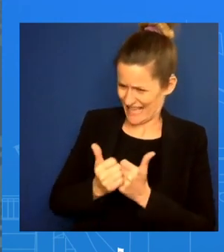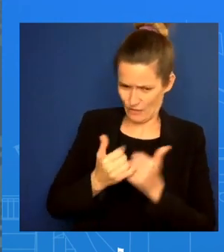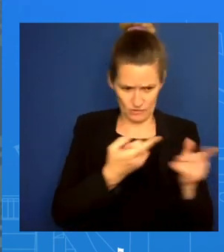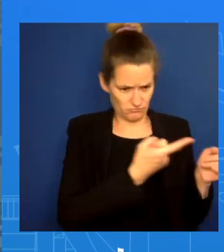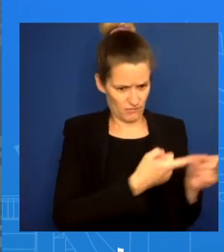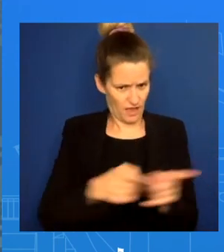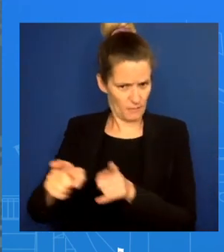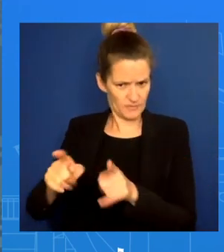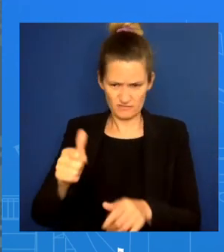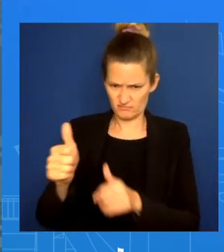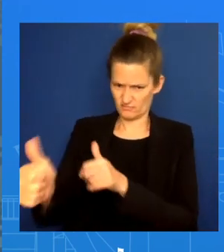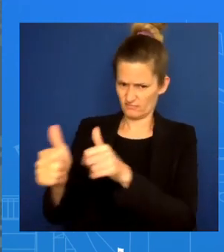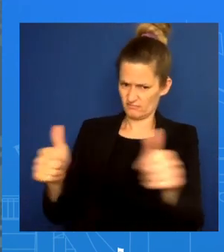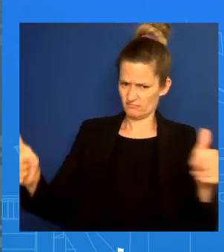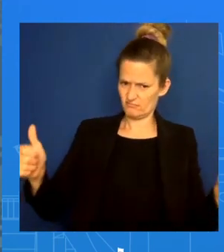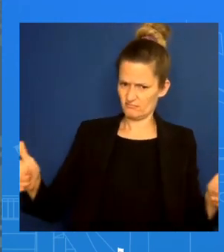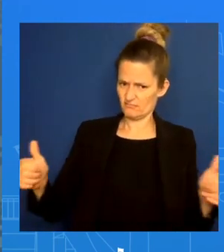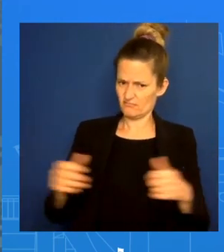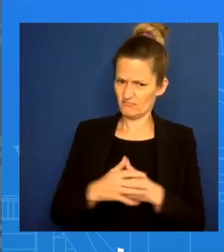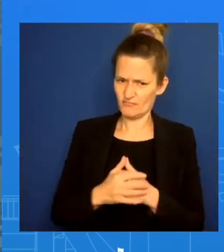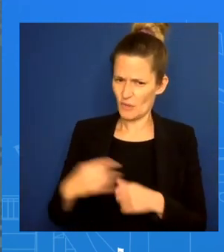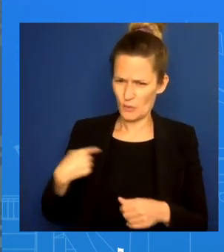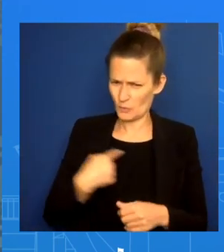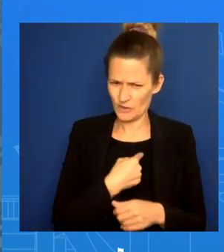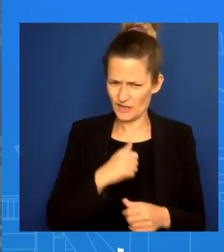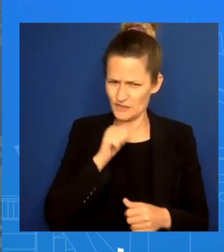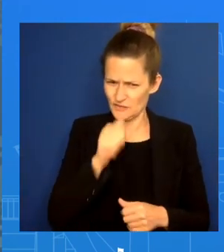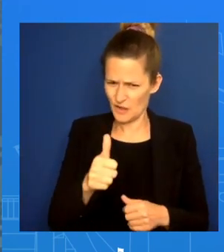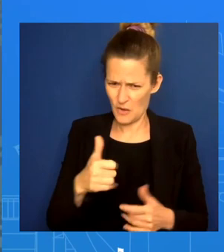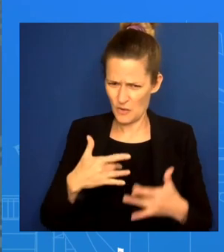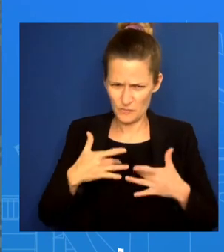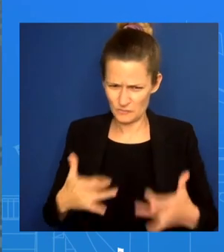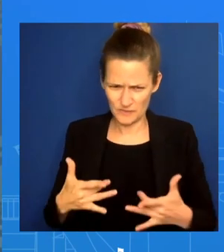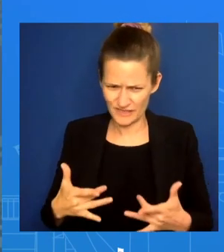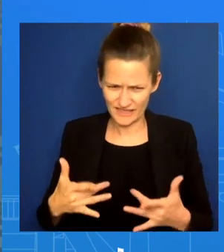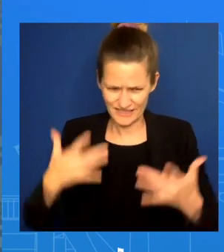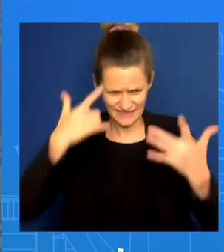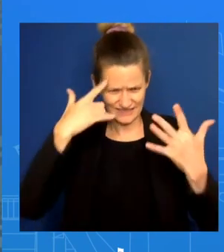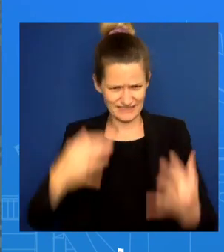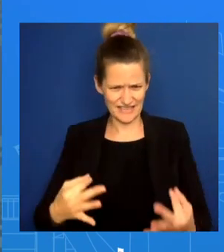We don't make it a habit of speaking for her travel or telling